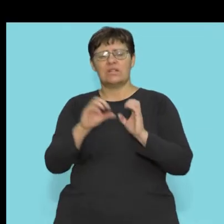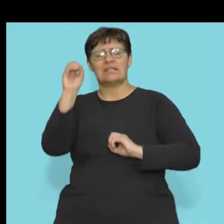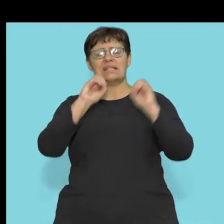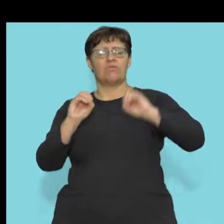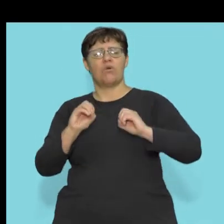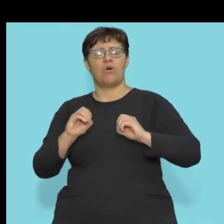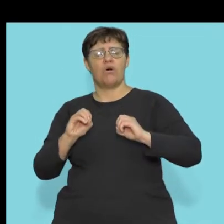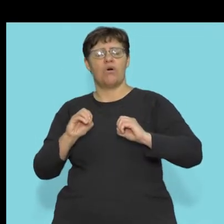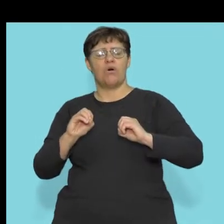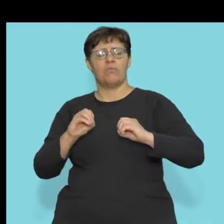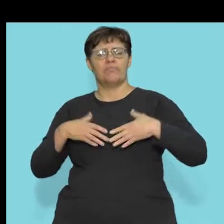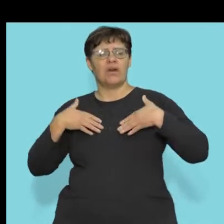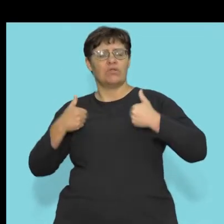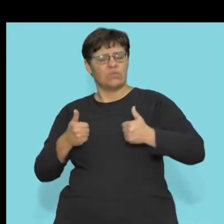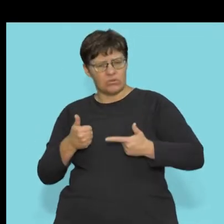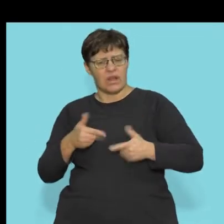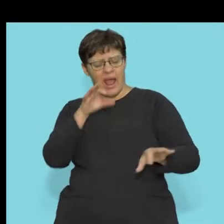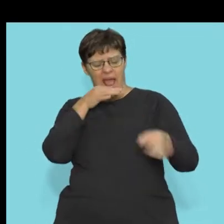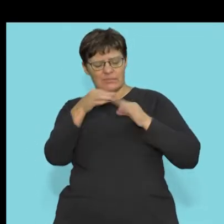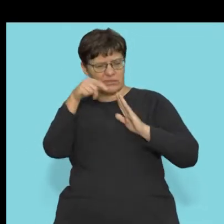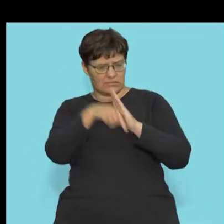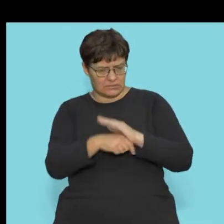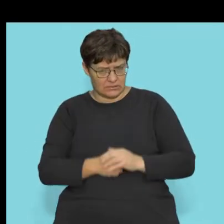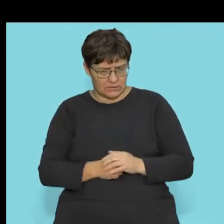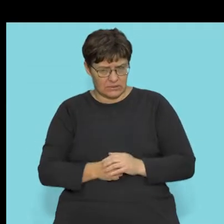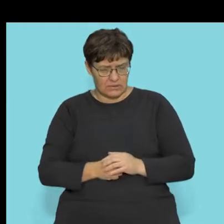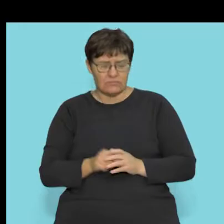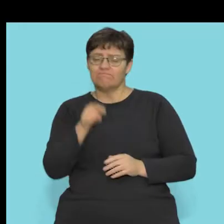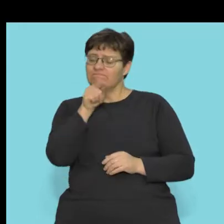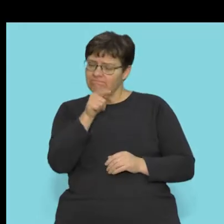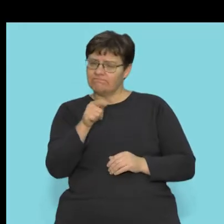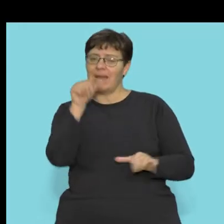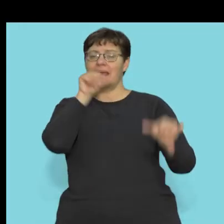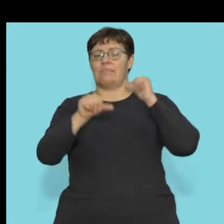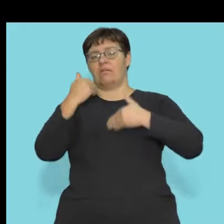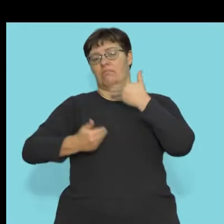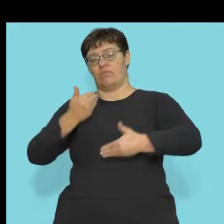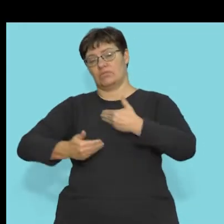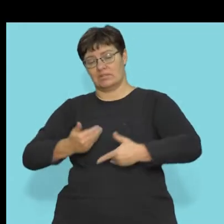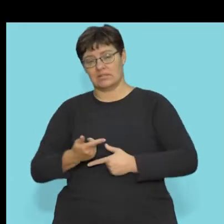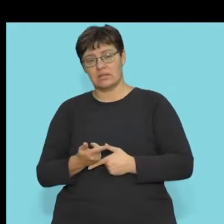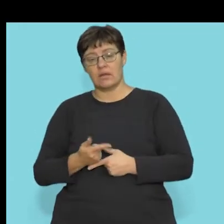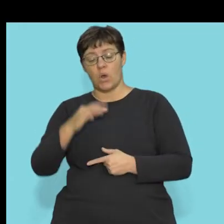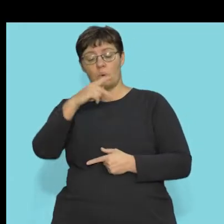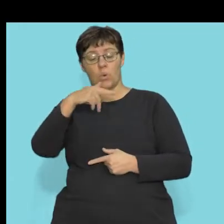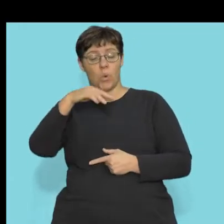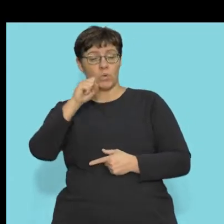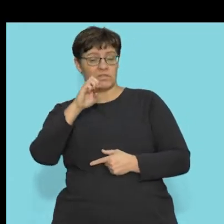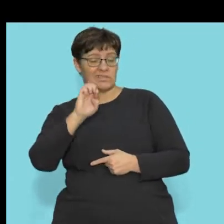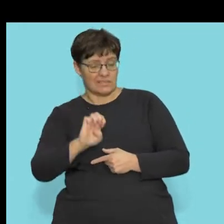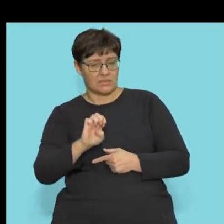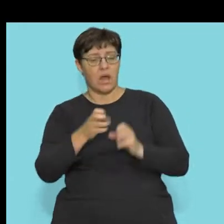It's important that we define cellular respiration. Cellular respiration is the chemical process